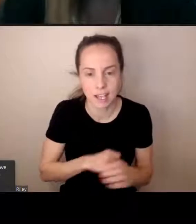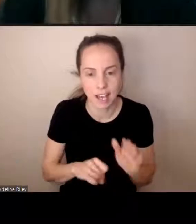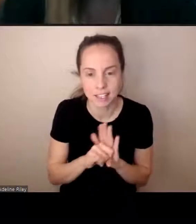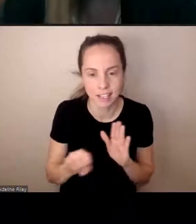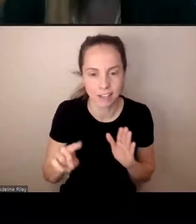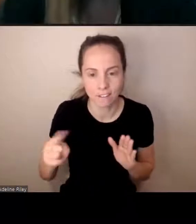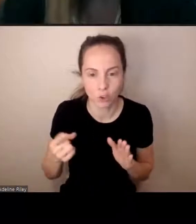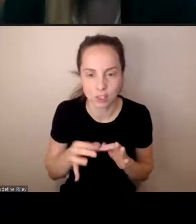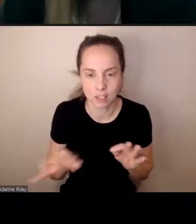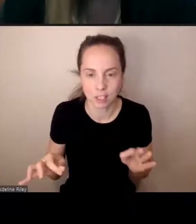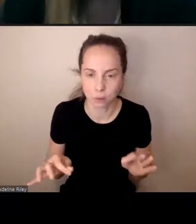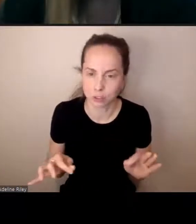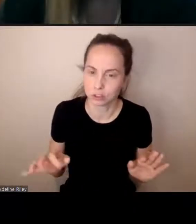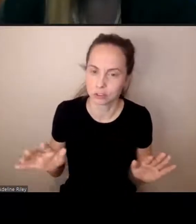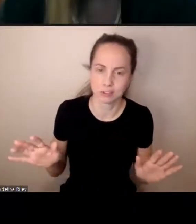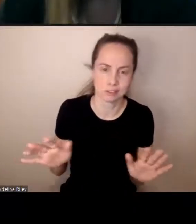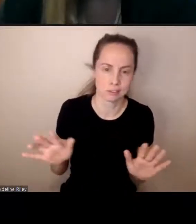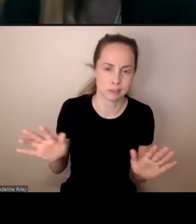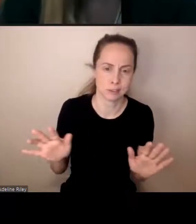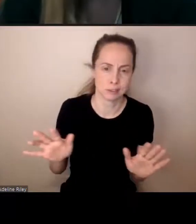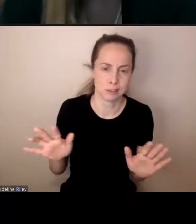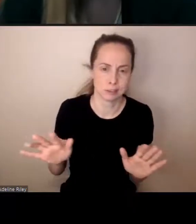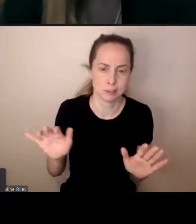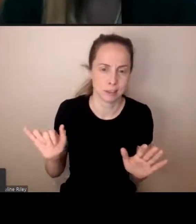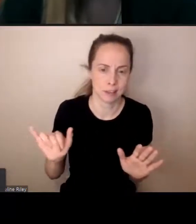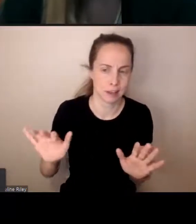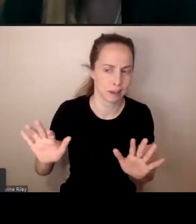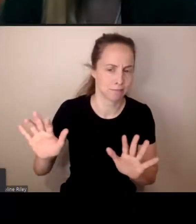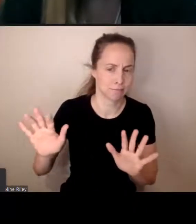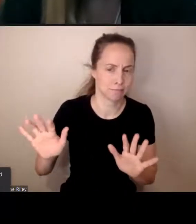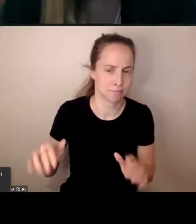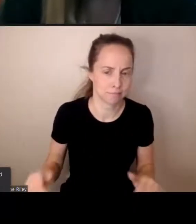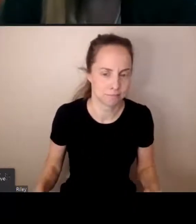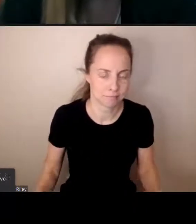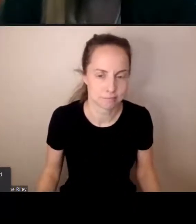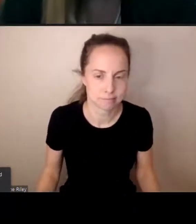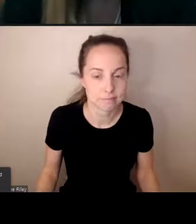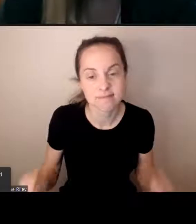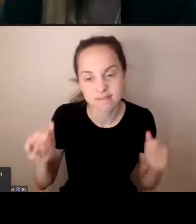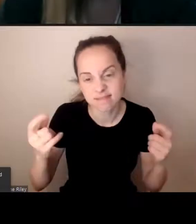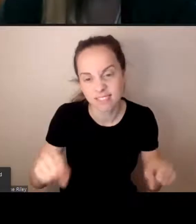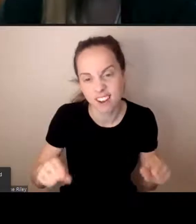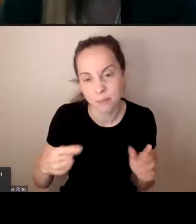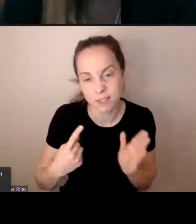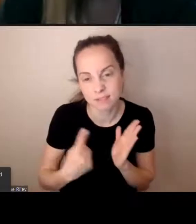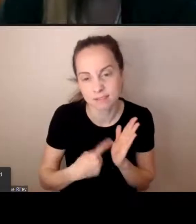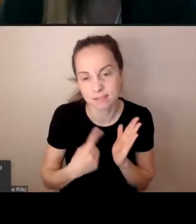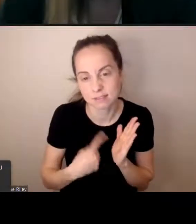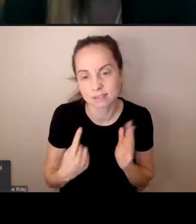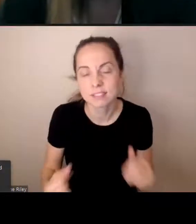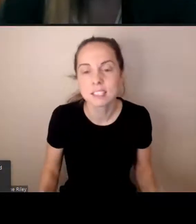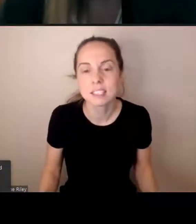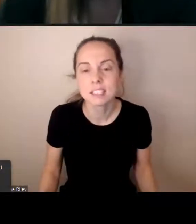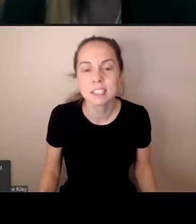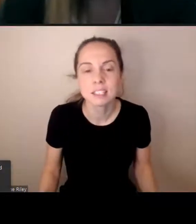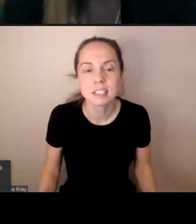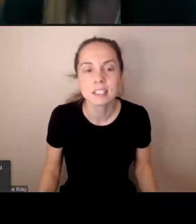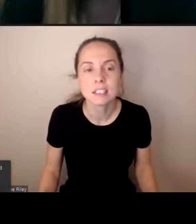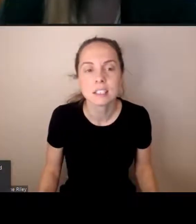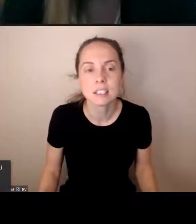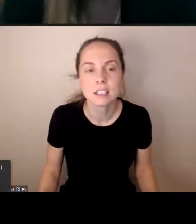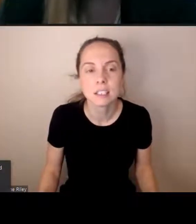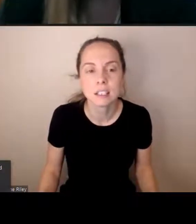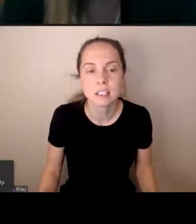language. That's pretty off-putting, and that happens sometimes. So again, as professionals, I think it's good to